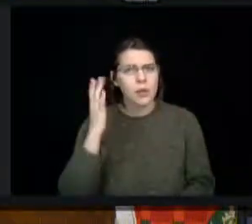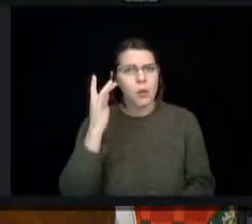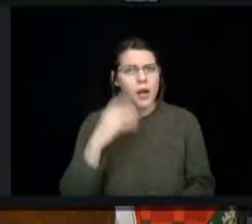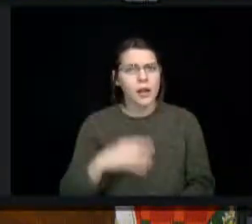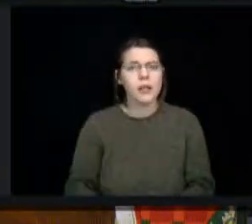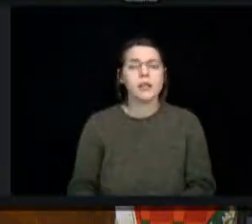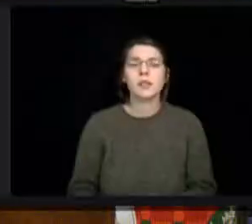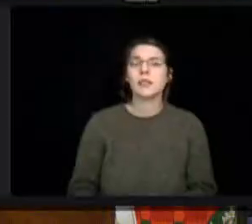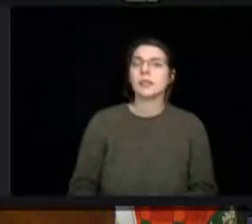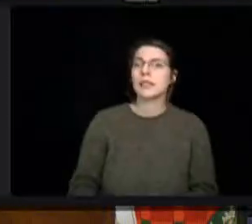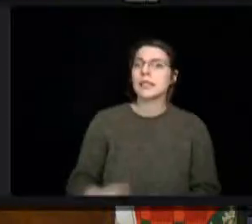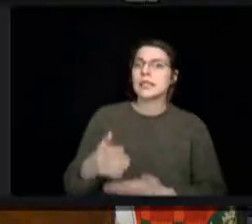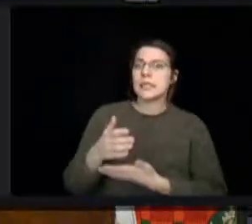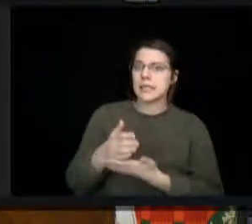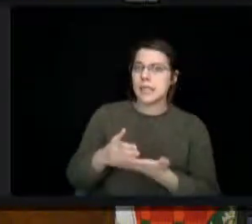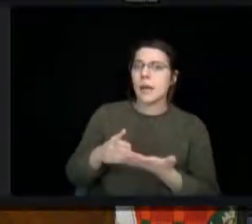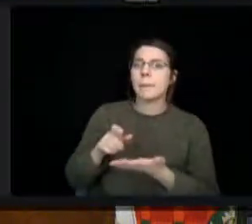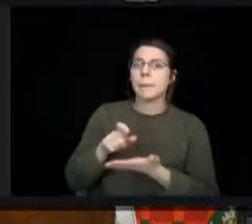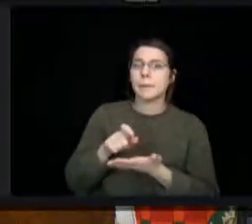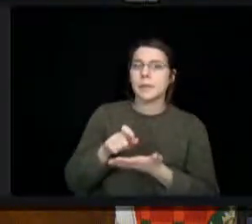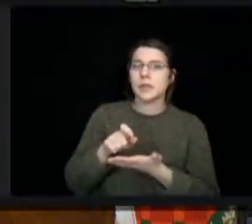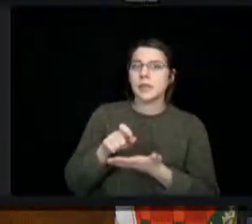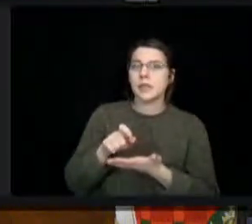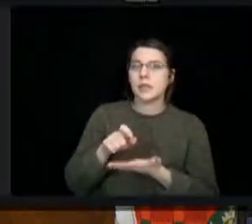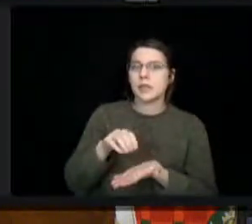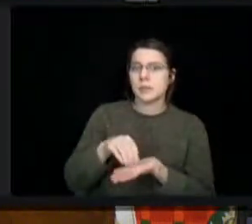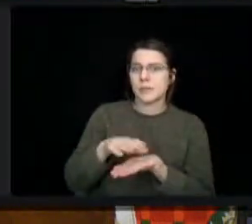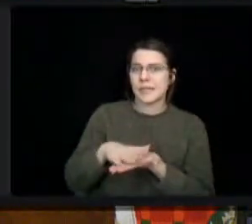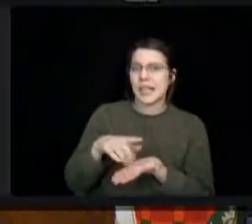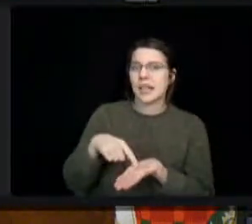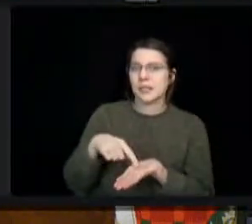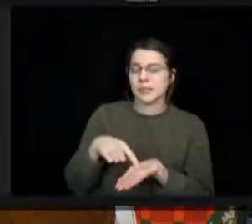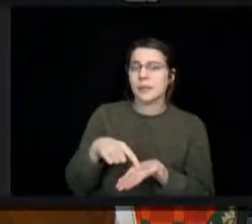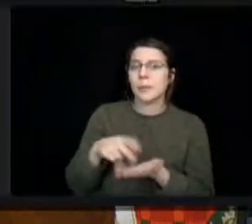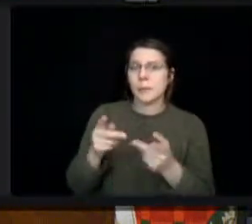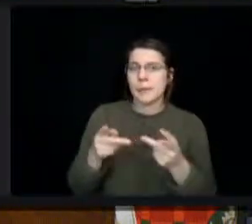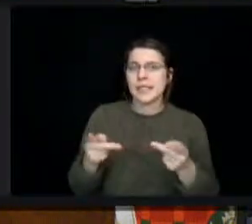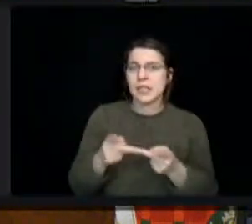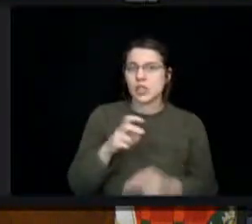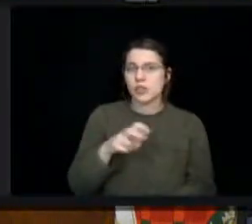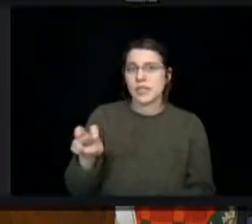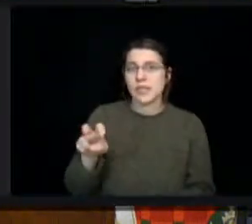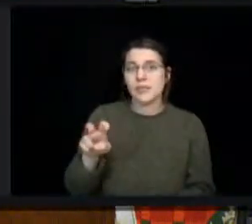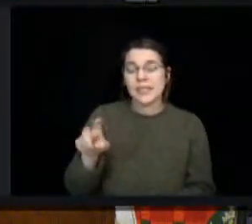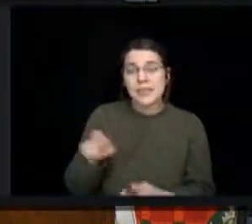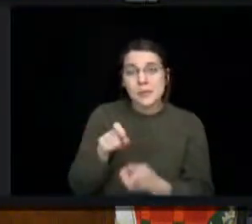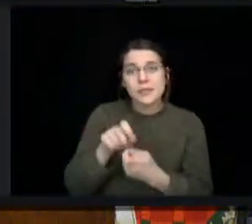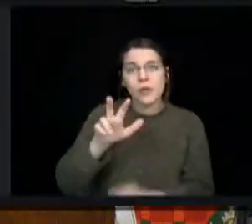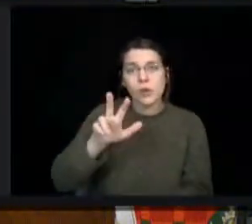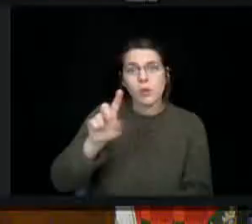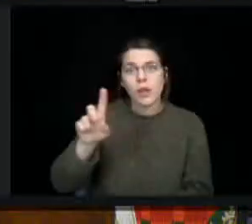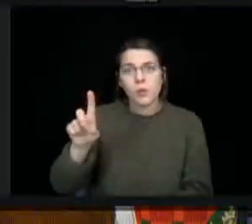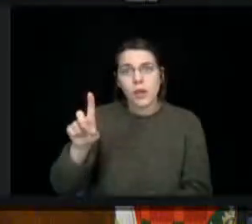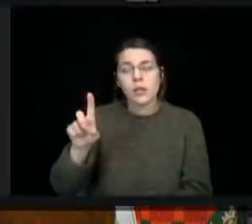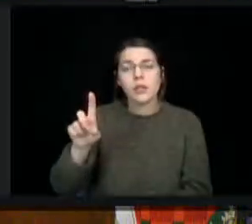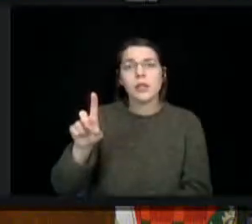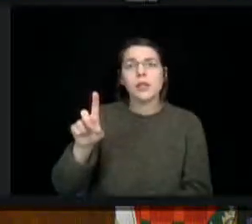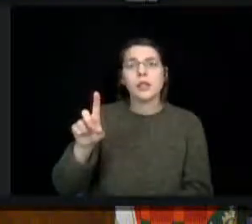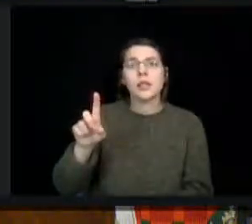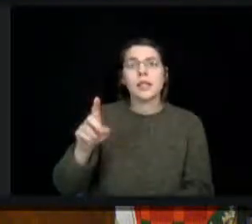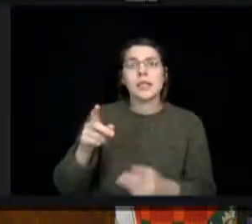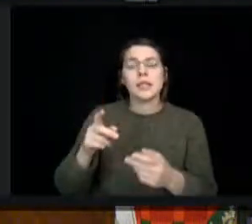as noted, through position transfers, notably with 311. So those positions are still within the city, are still going to